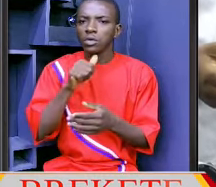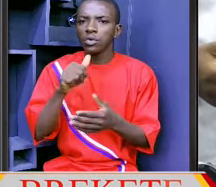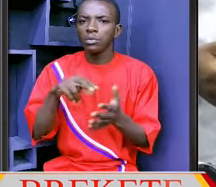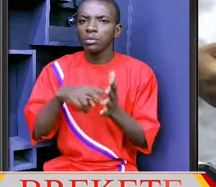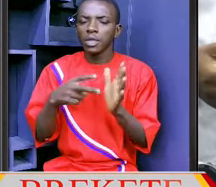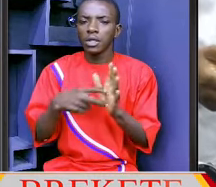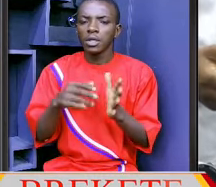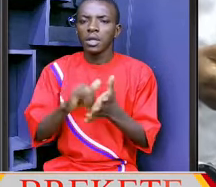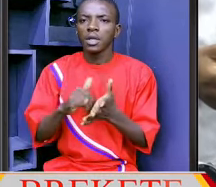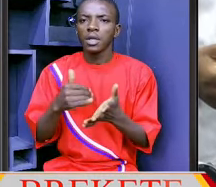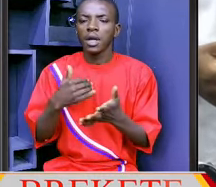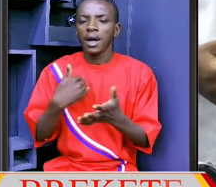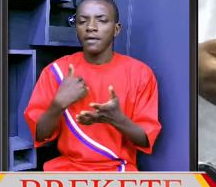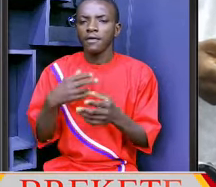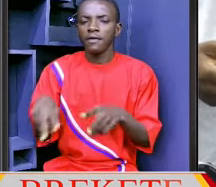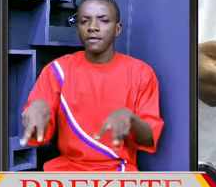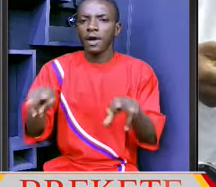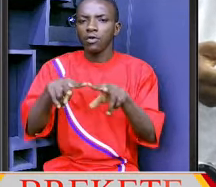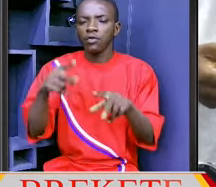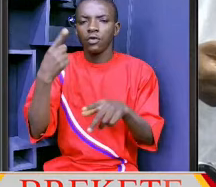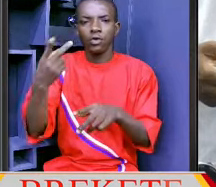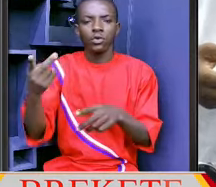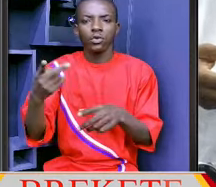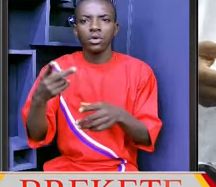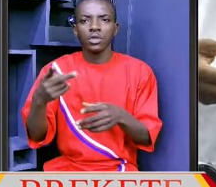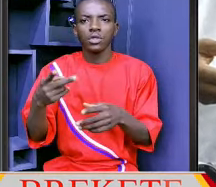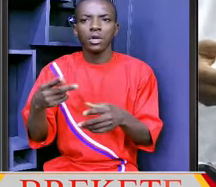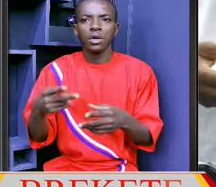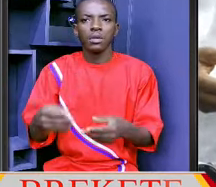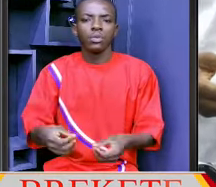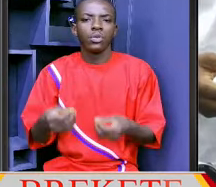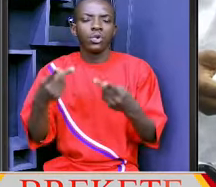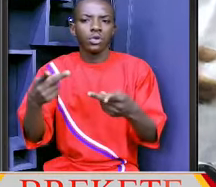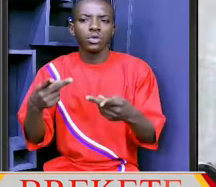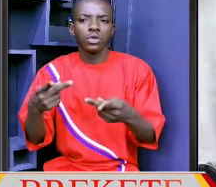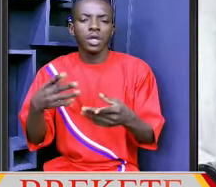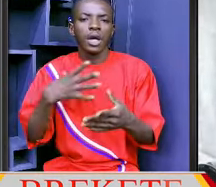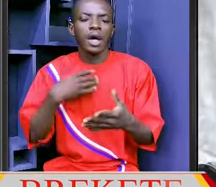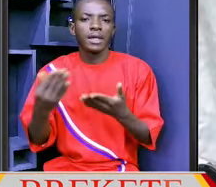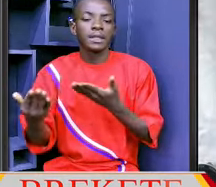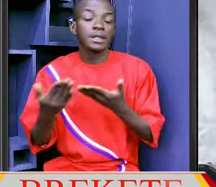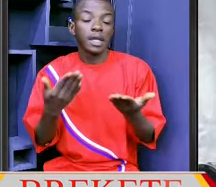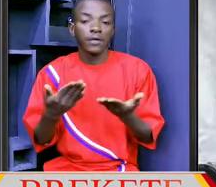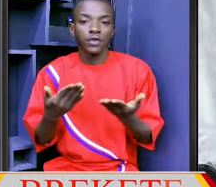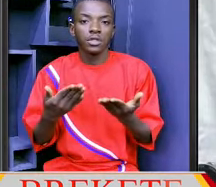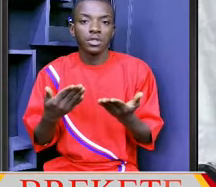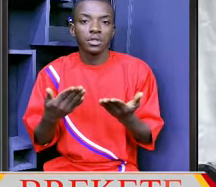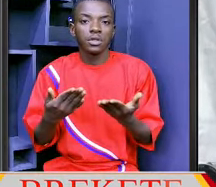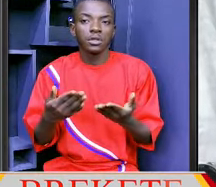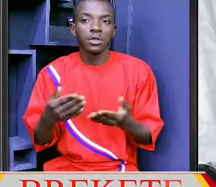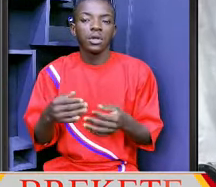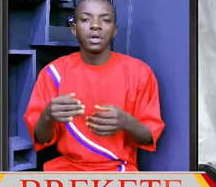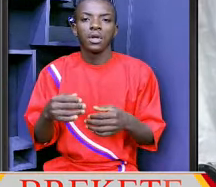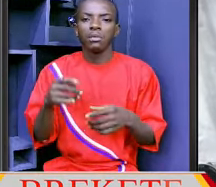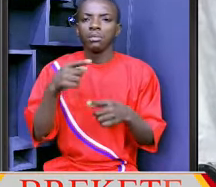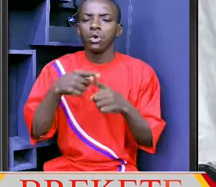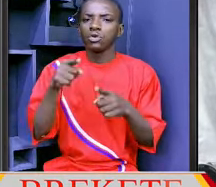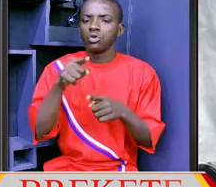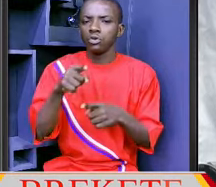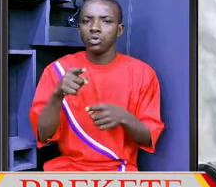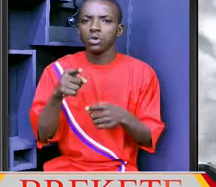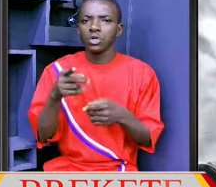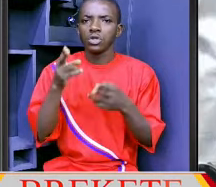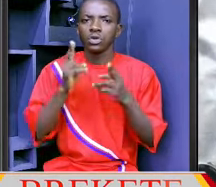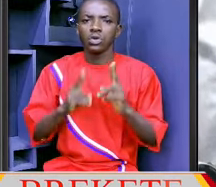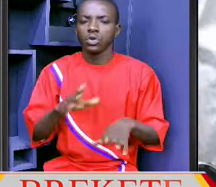that he has value for you. It is the product and service you have rendered. But you as a human being